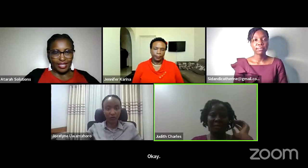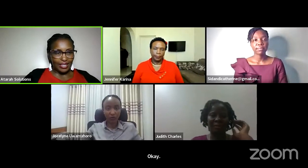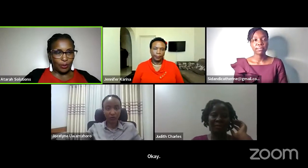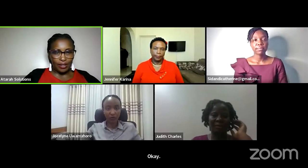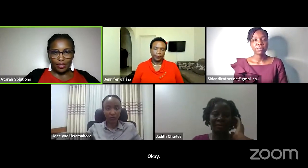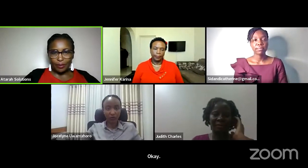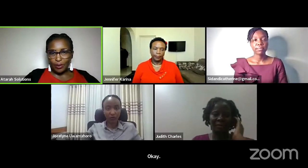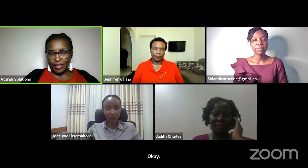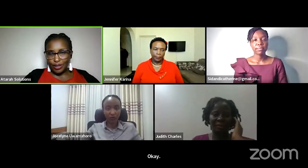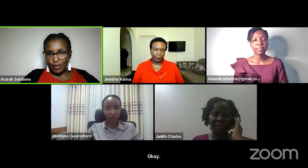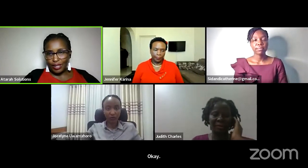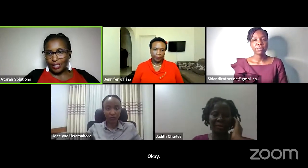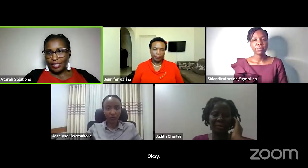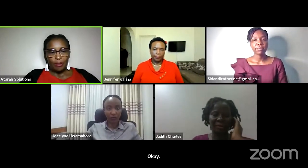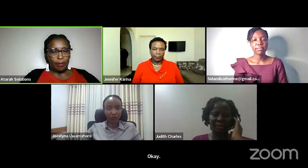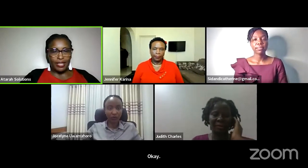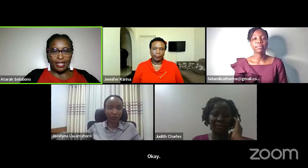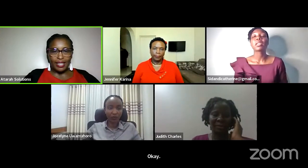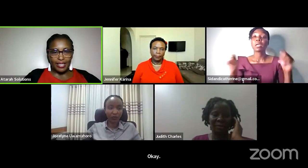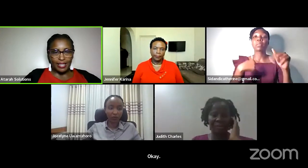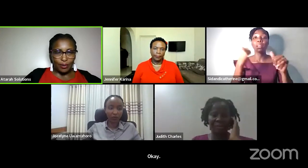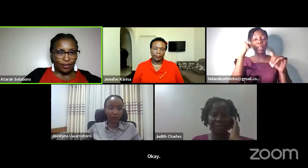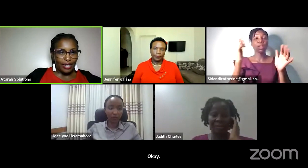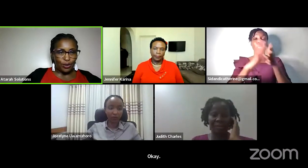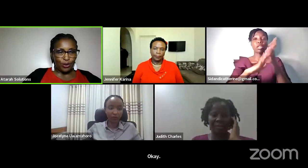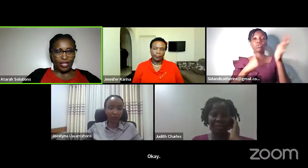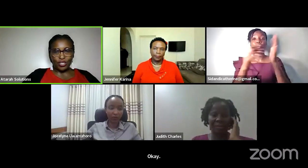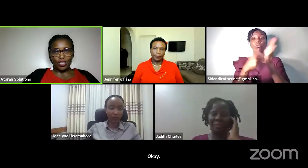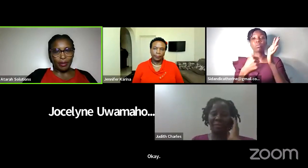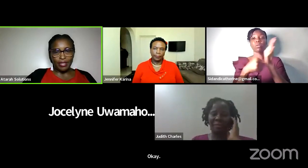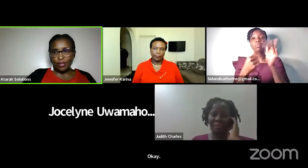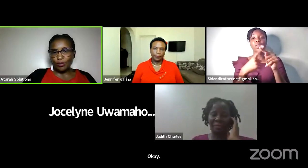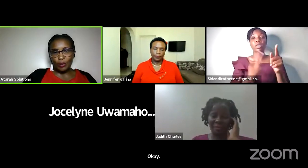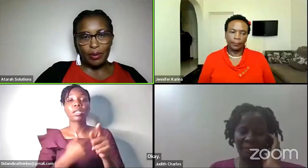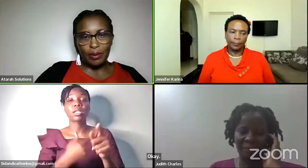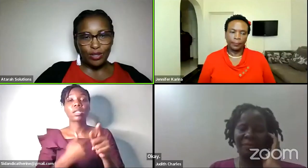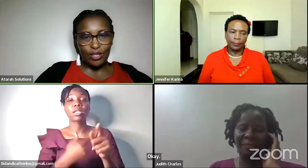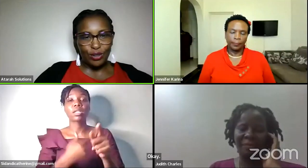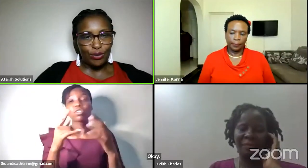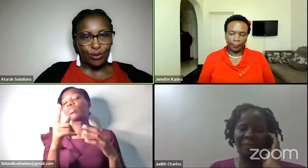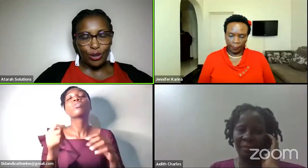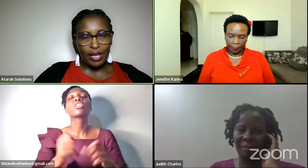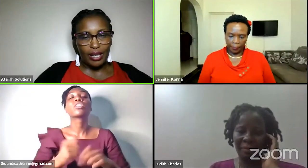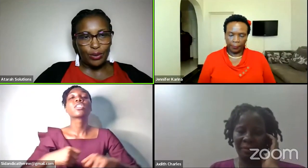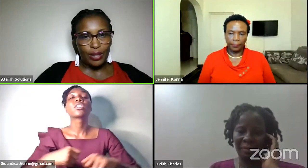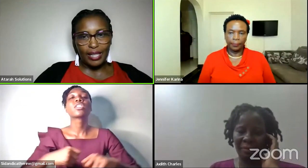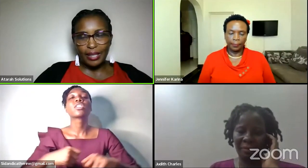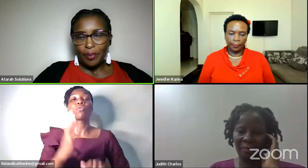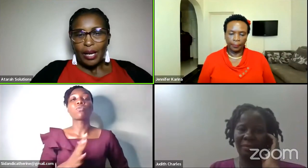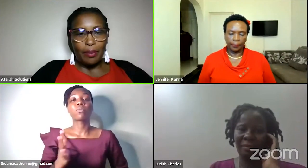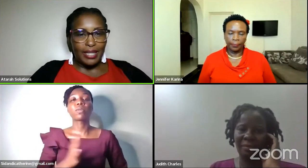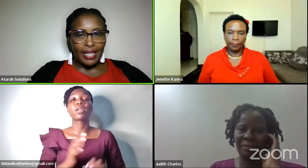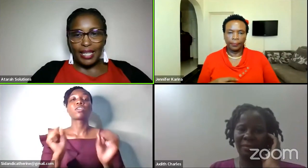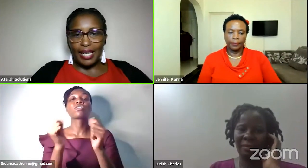All right, I think we have some network issues there. But yes, we've had you're the chairperson of the Women Association of